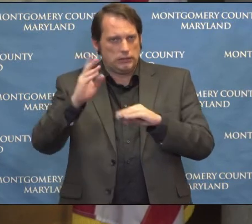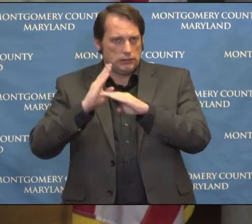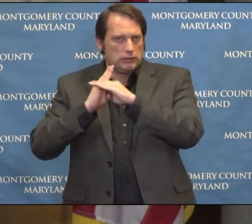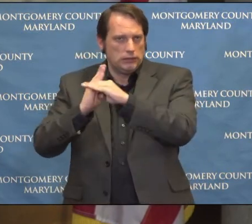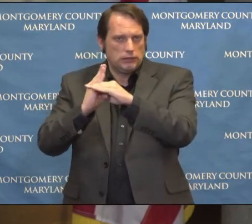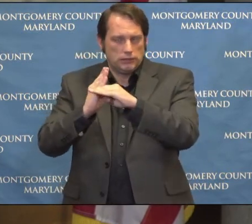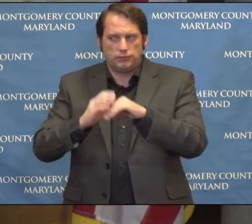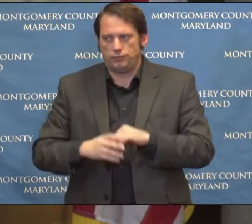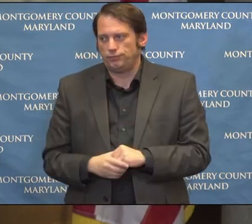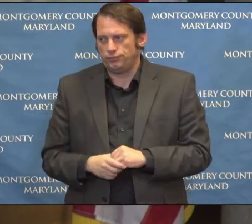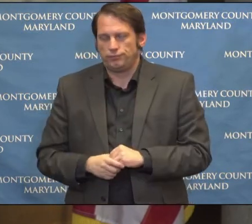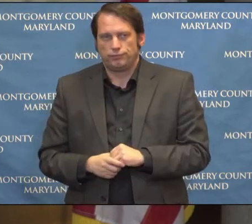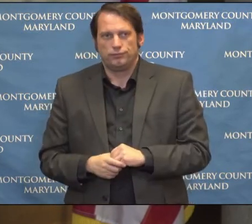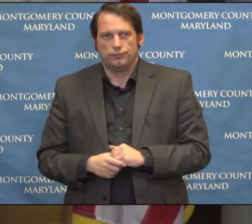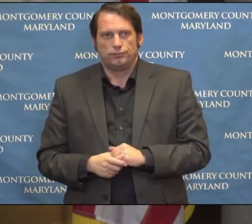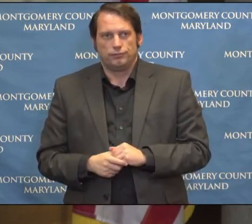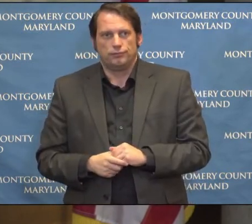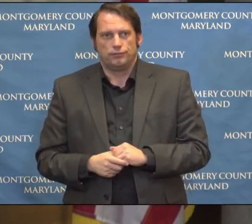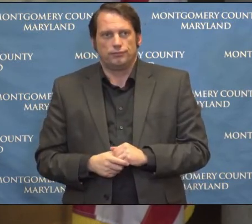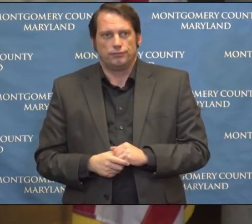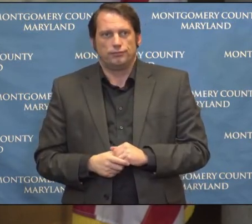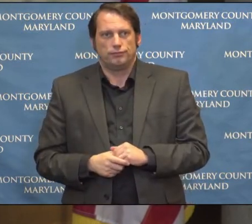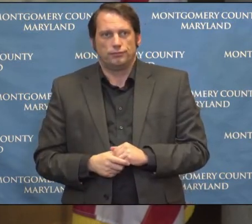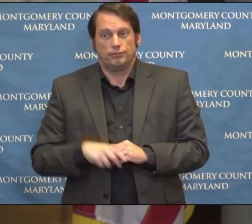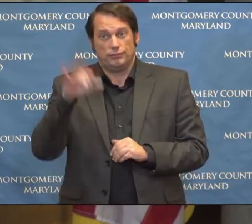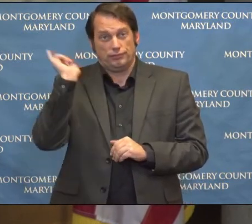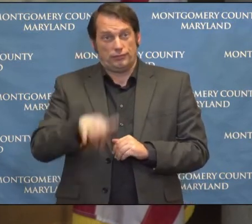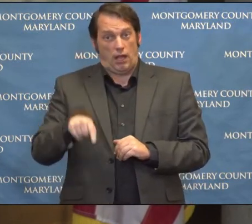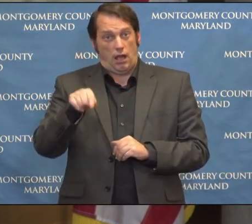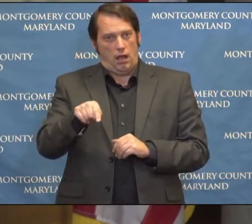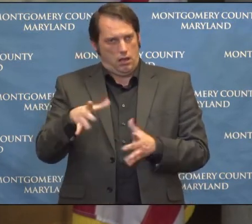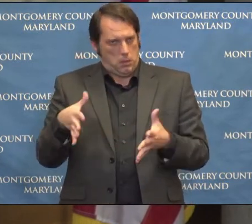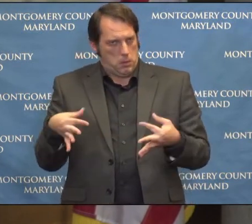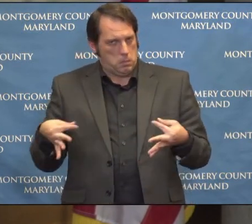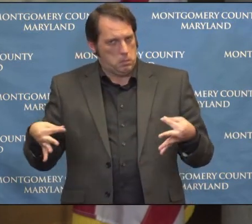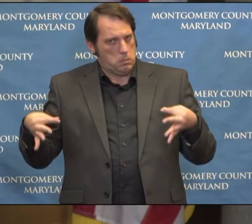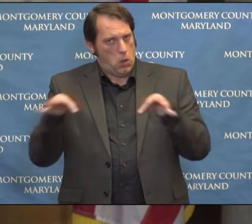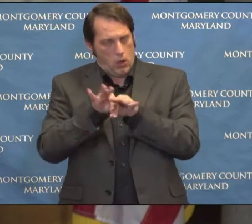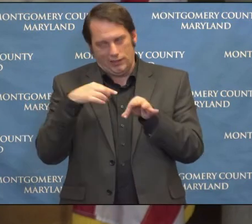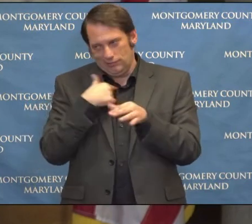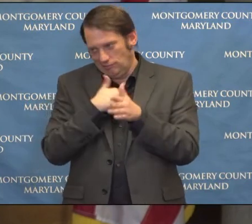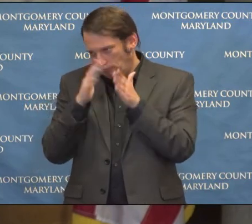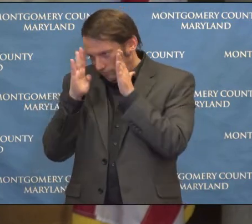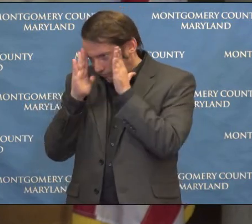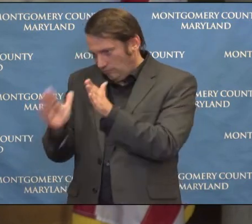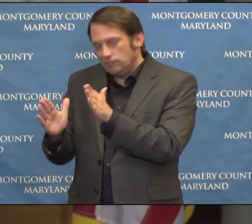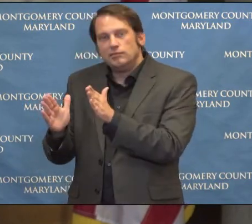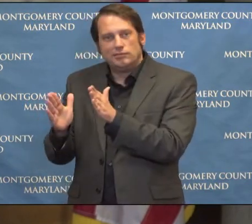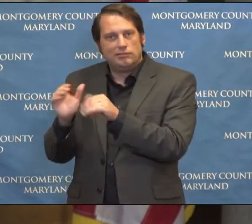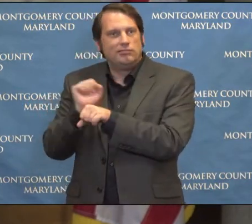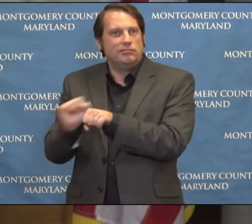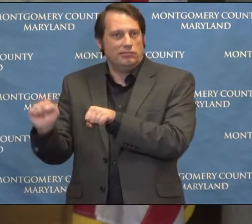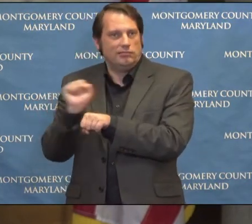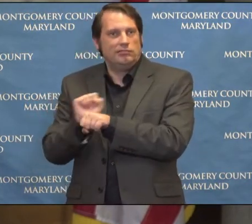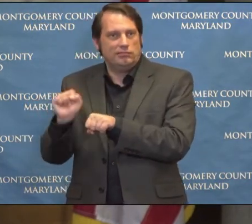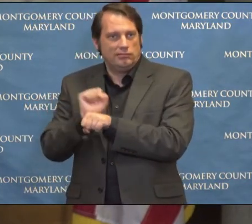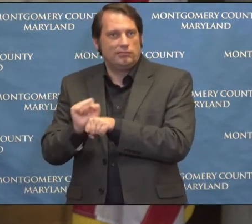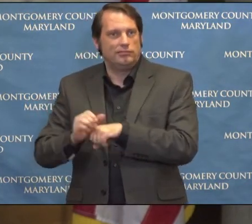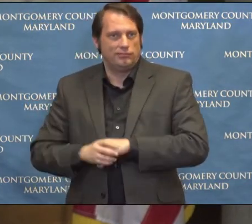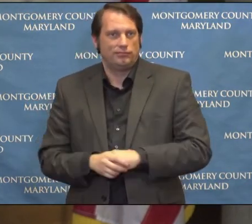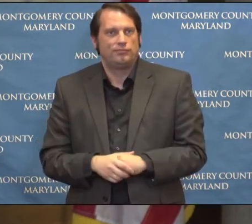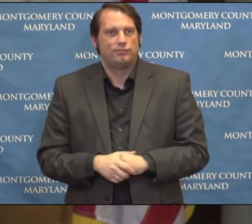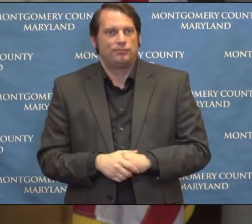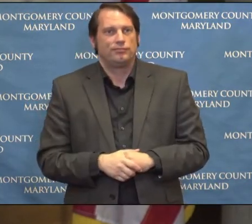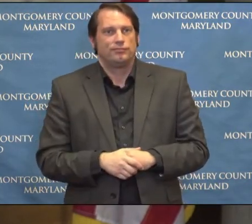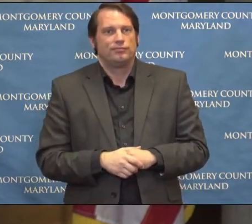so it's a very important part of what we do as a school system. And lots of times people are very frustrated because they say, well, why can't we